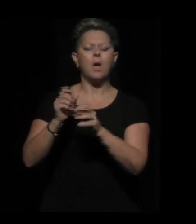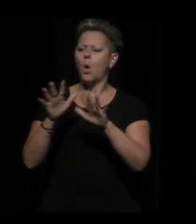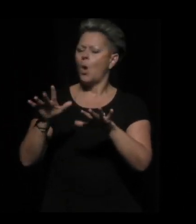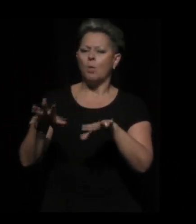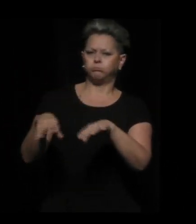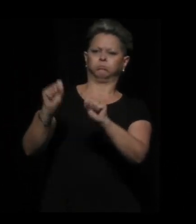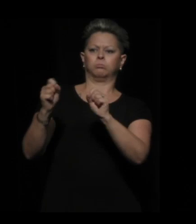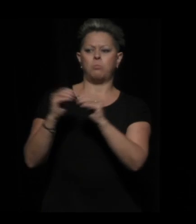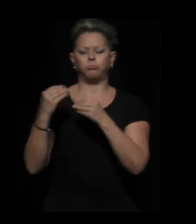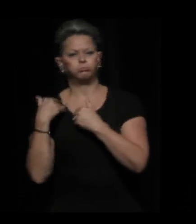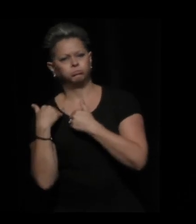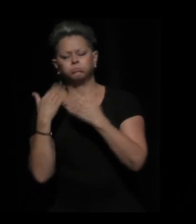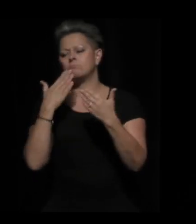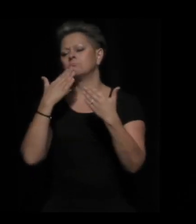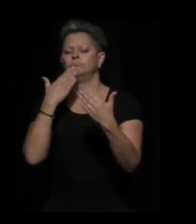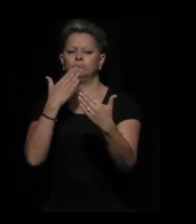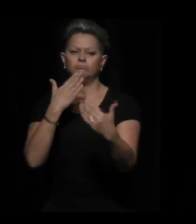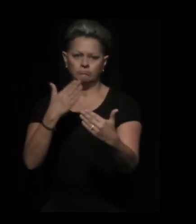year.